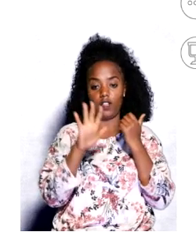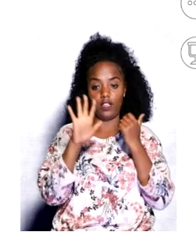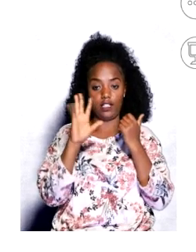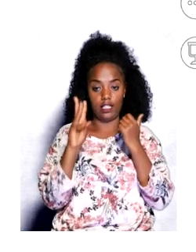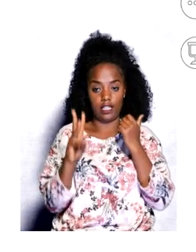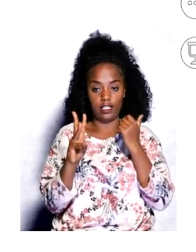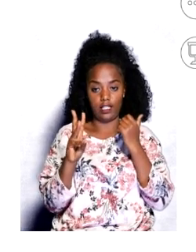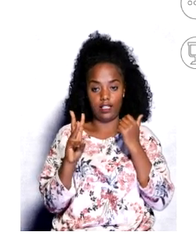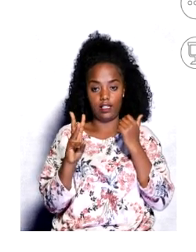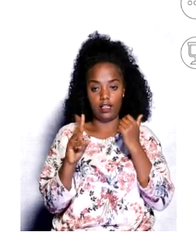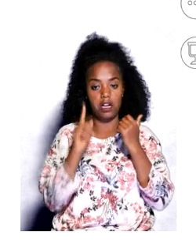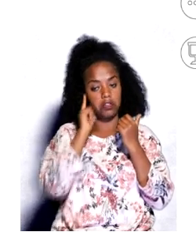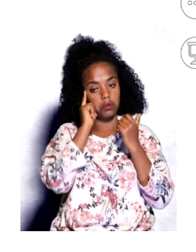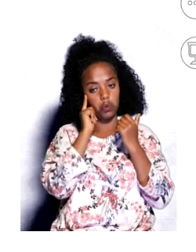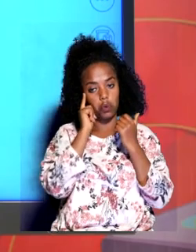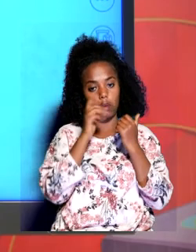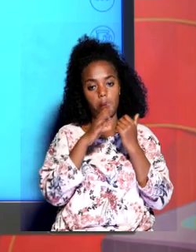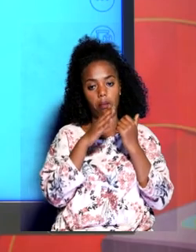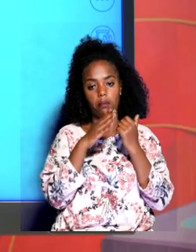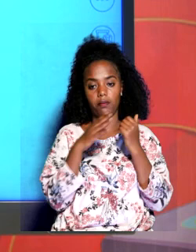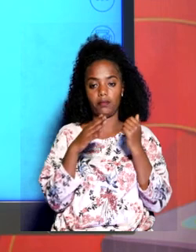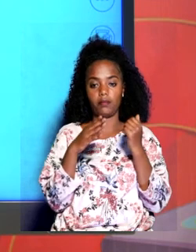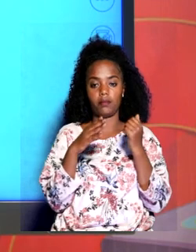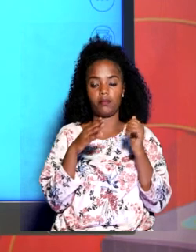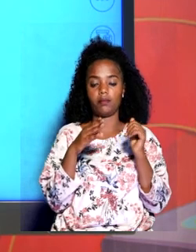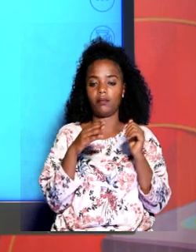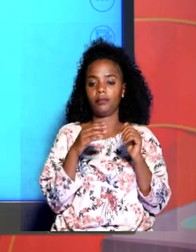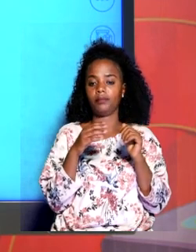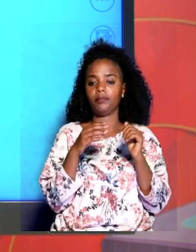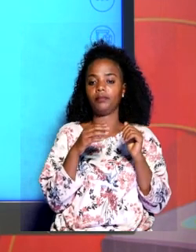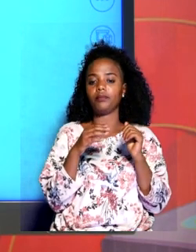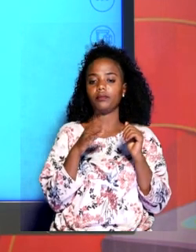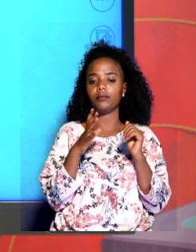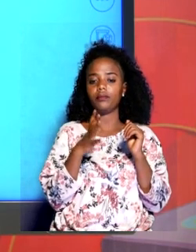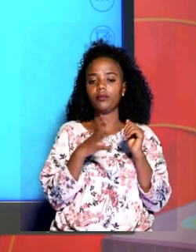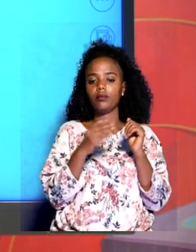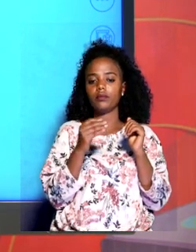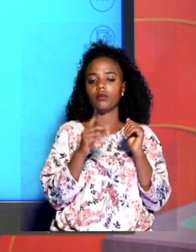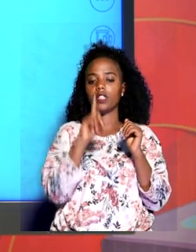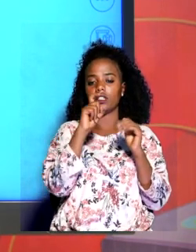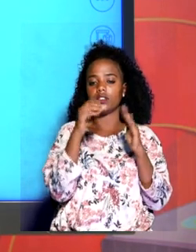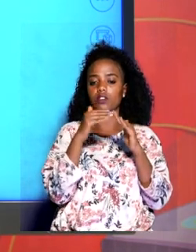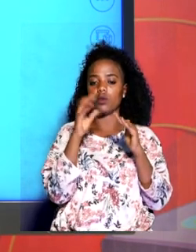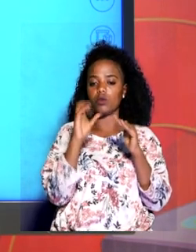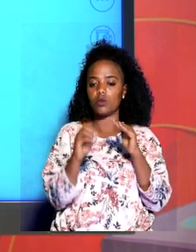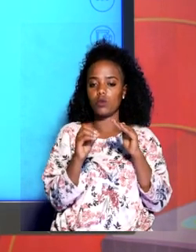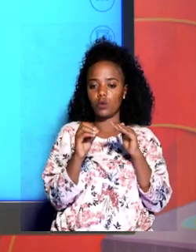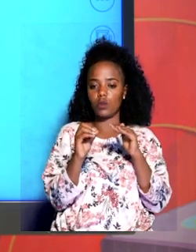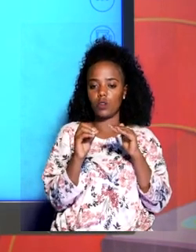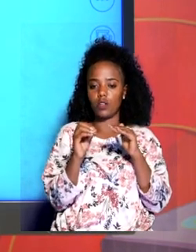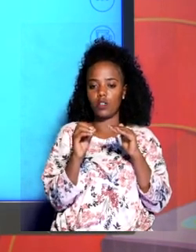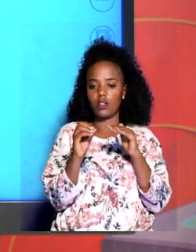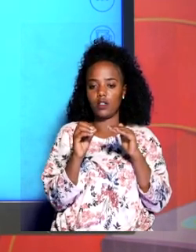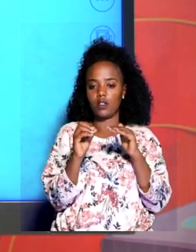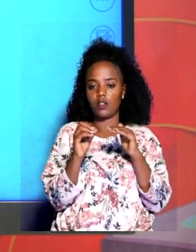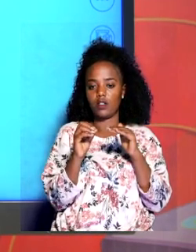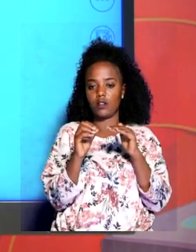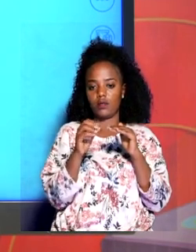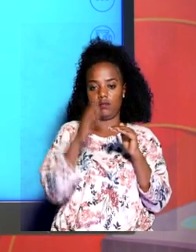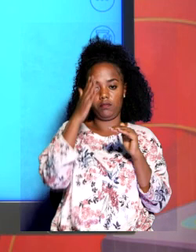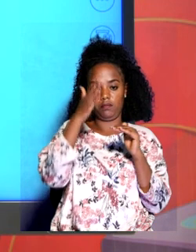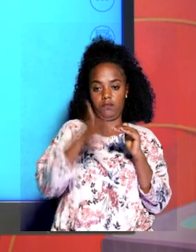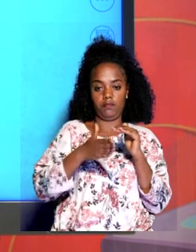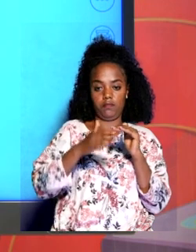here, y will be 0. We have that point. And when x is 0, for this